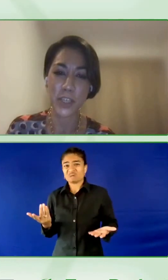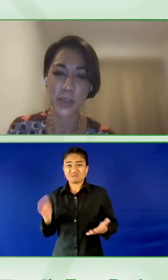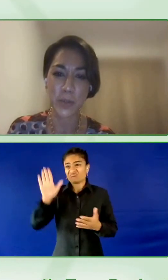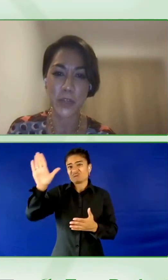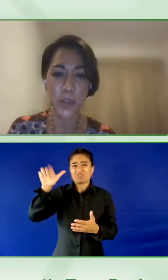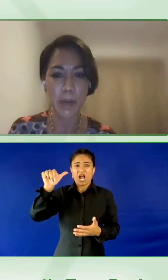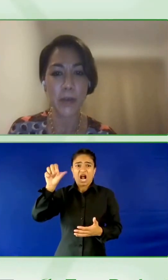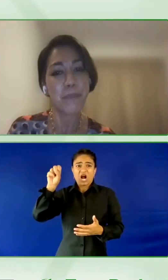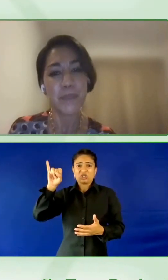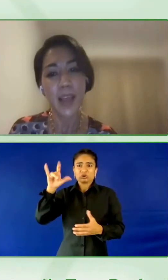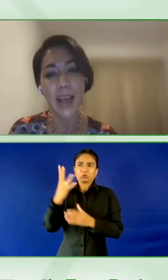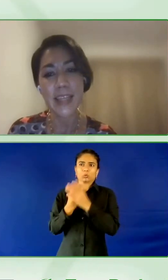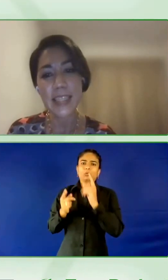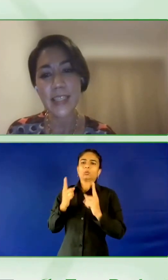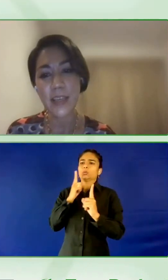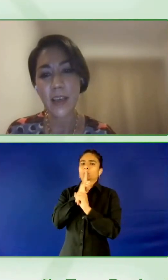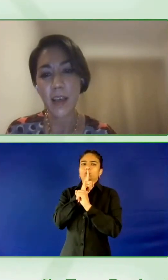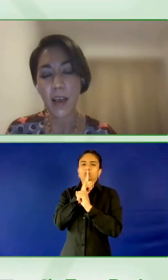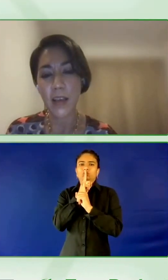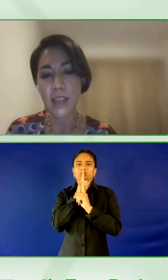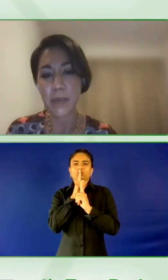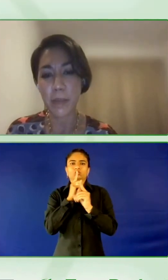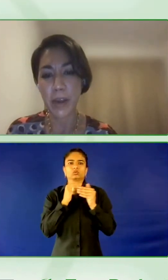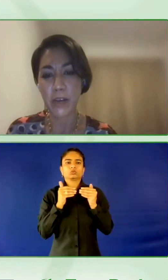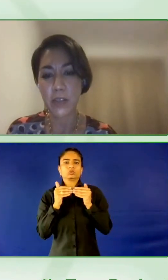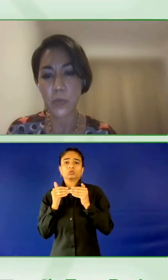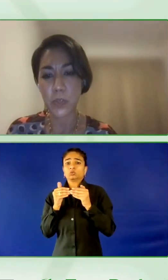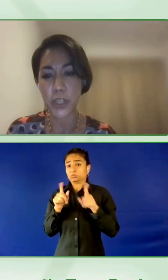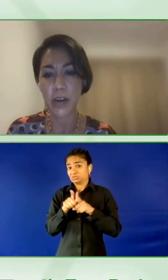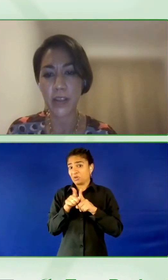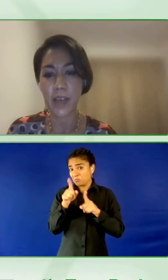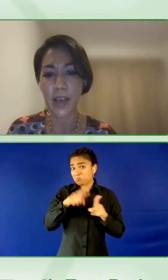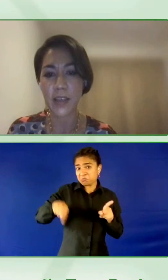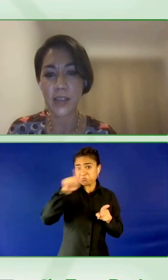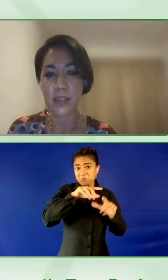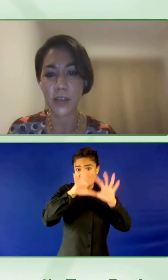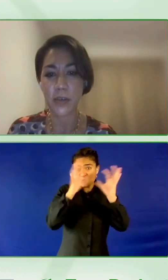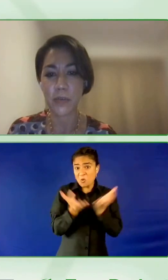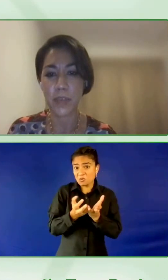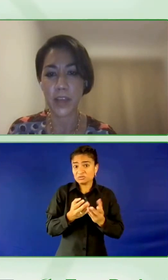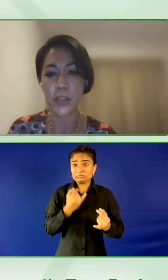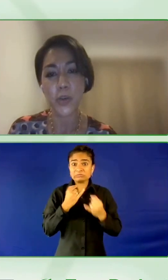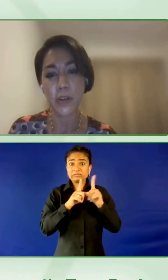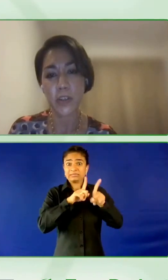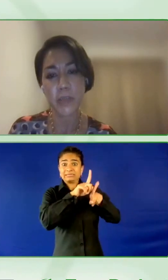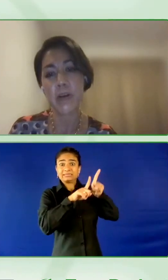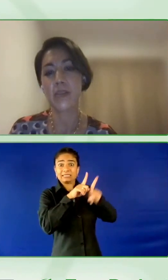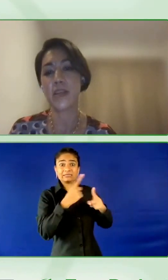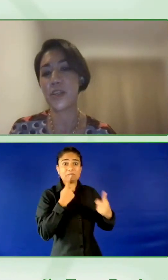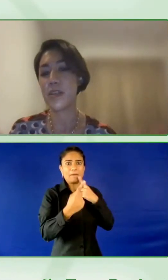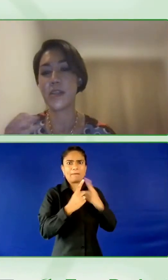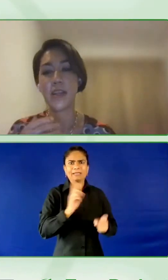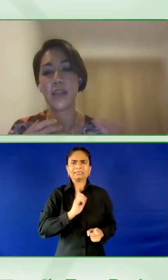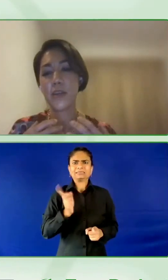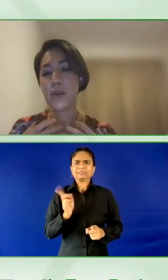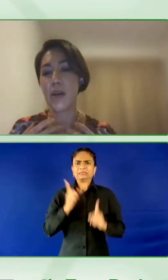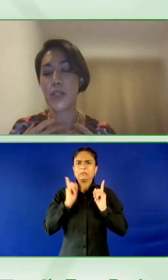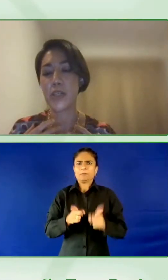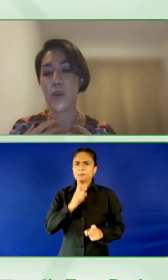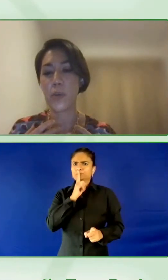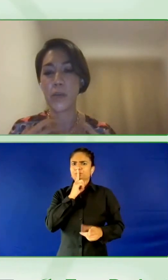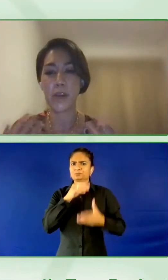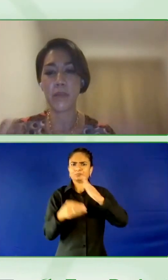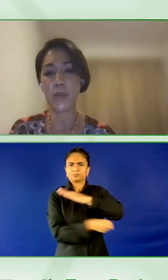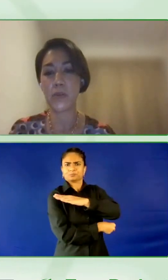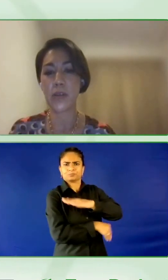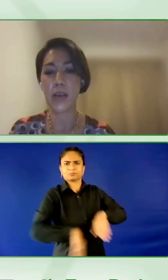from someone who actually knows what they're talking about. And some other parents were sharing that, they enjoyed Dr. Martha's session and, how